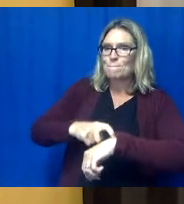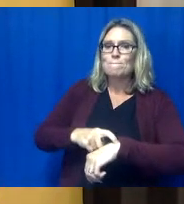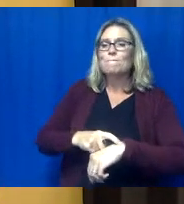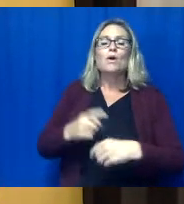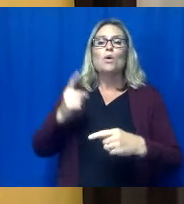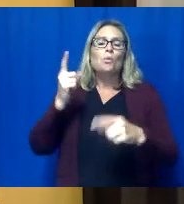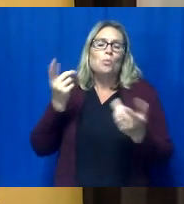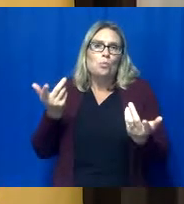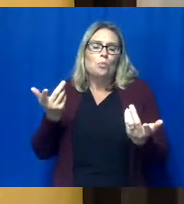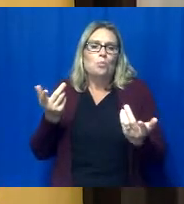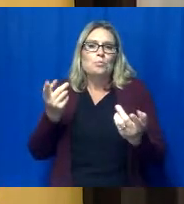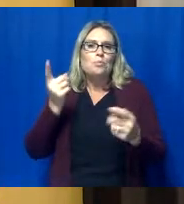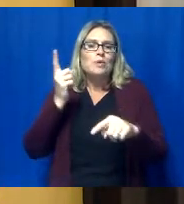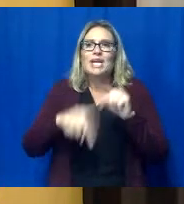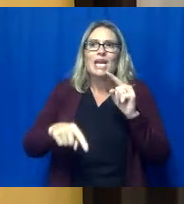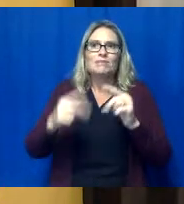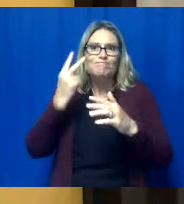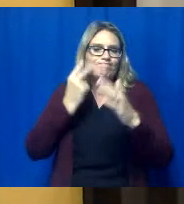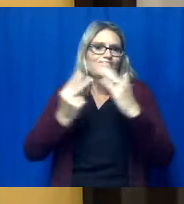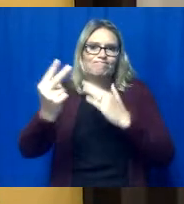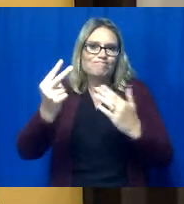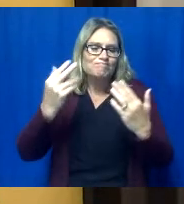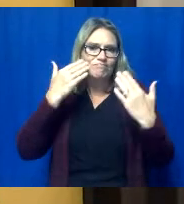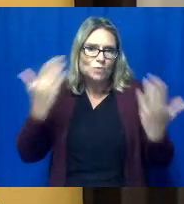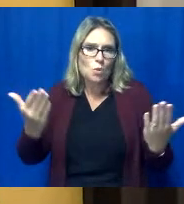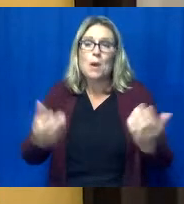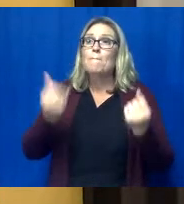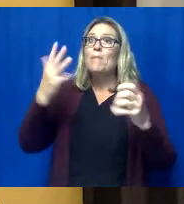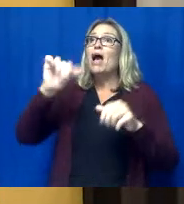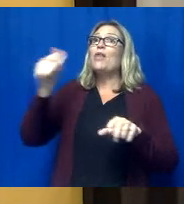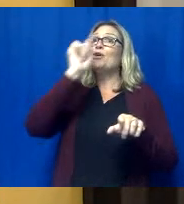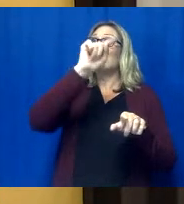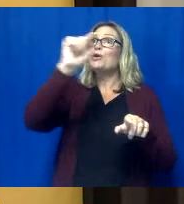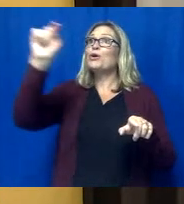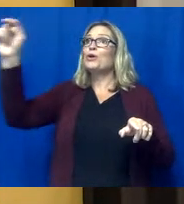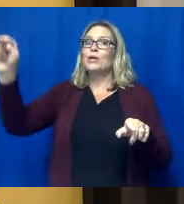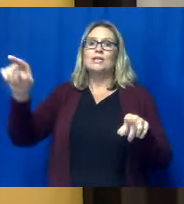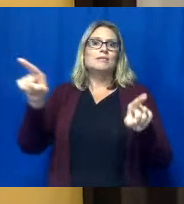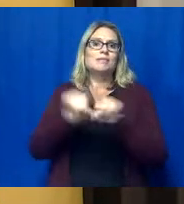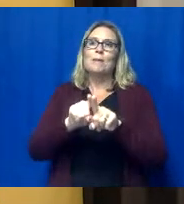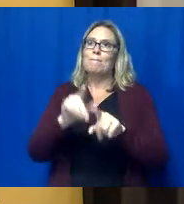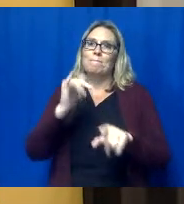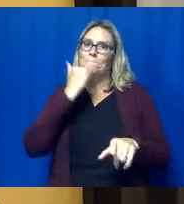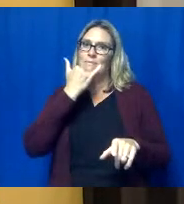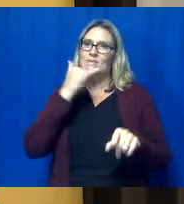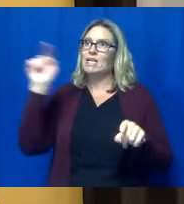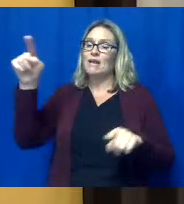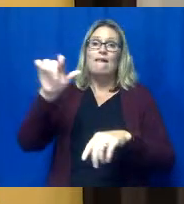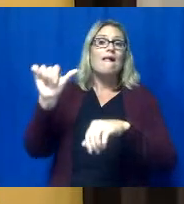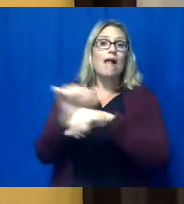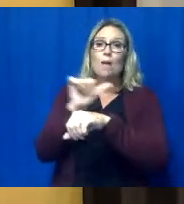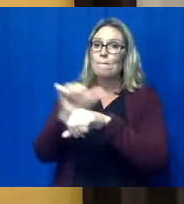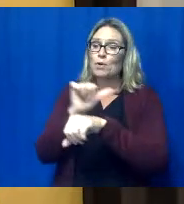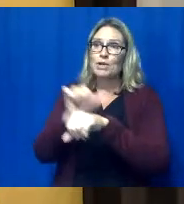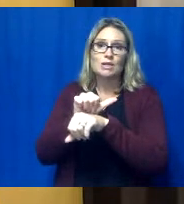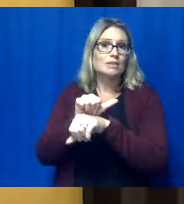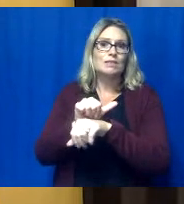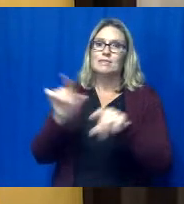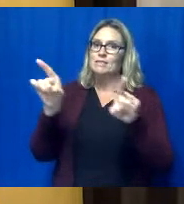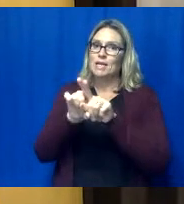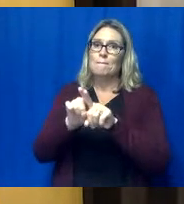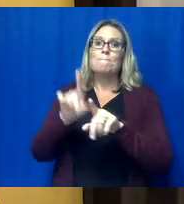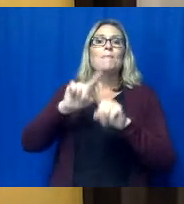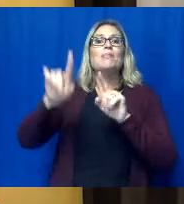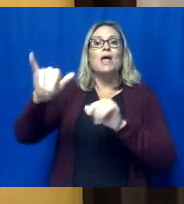speculate because many other jurisdictions made the very same mistake. Alberta made this mistake, except they made it a month